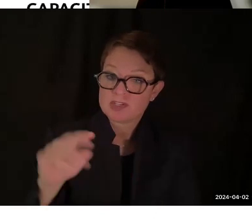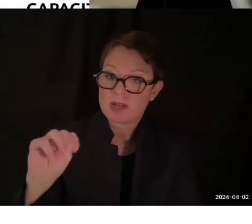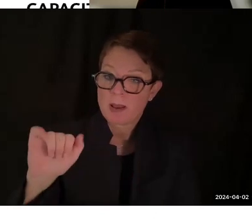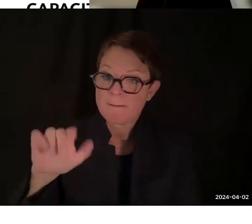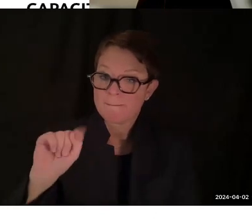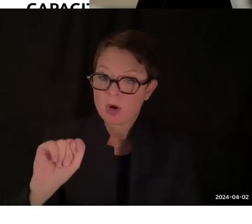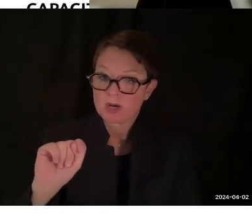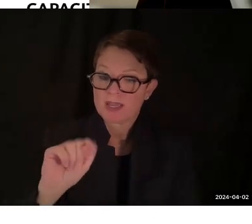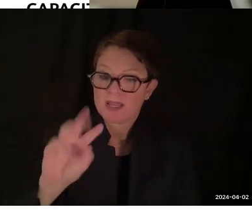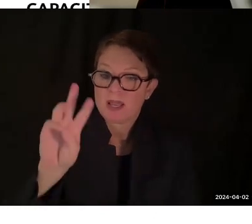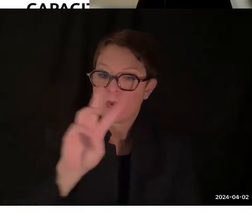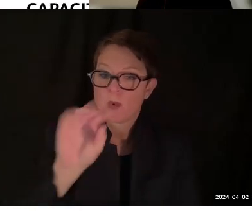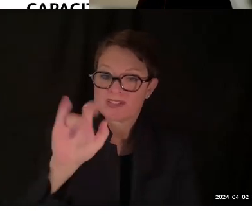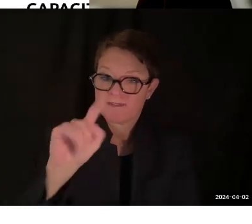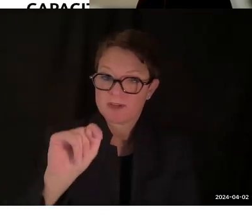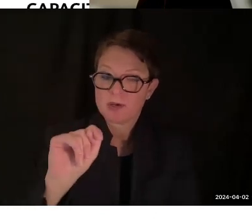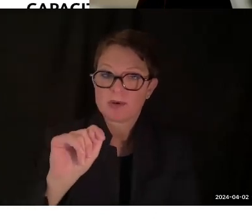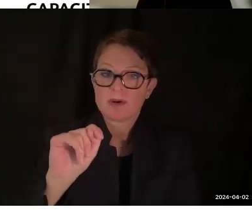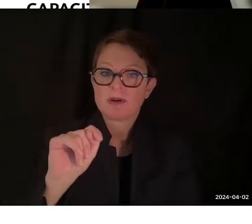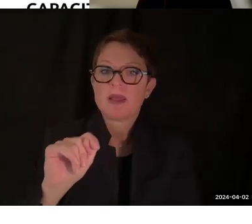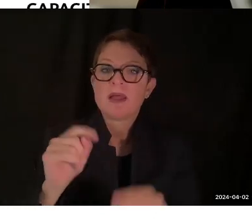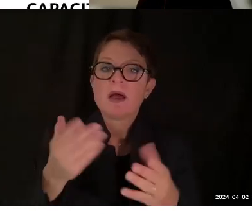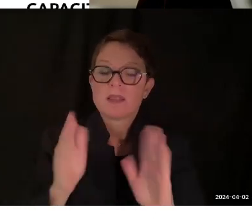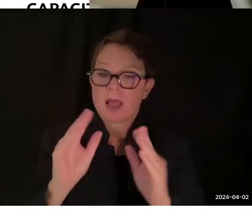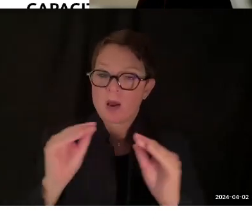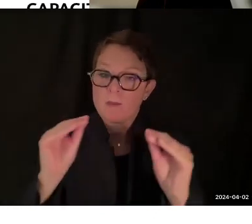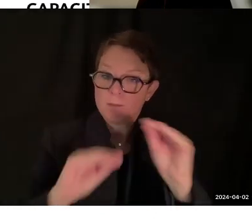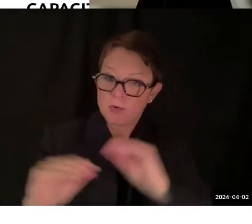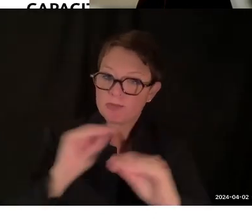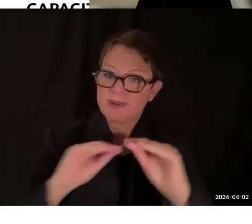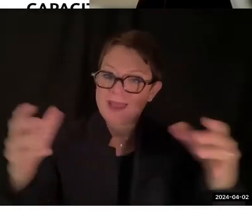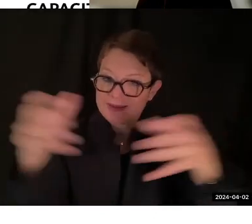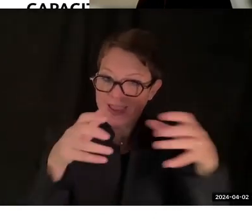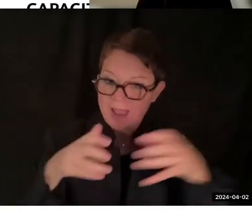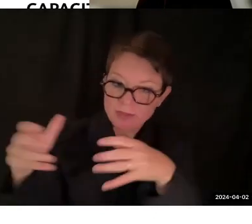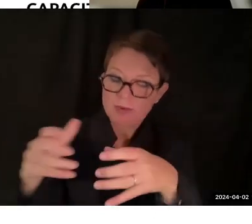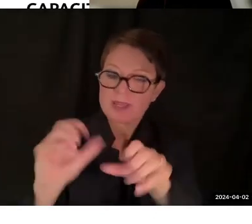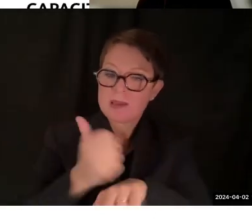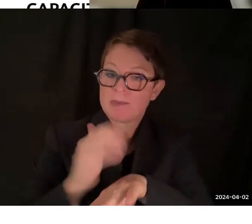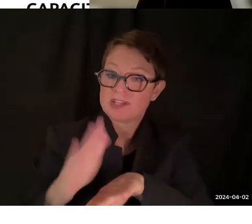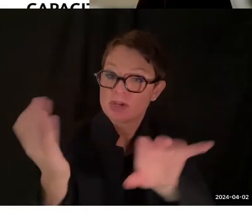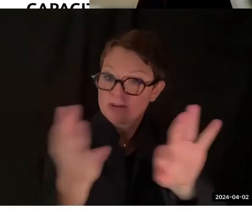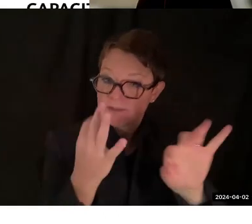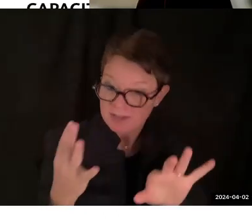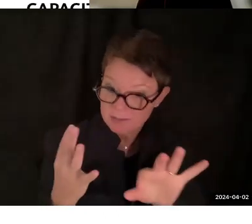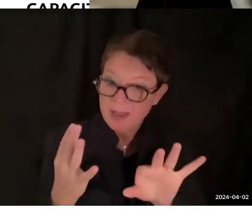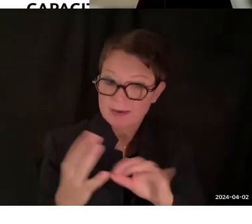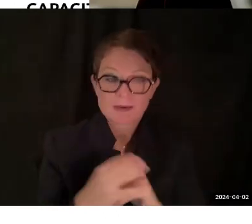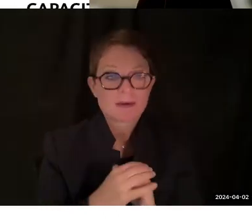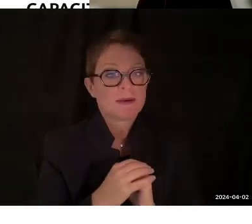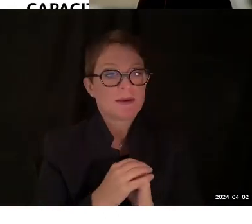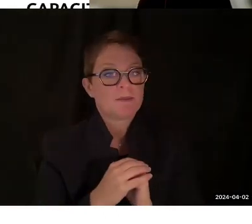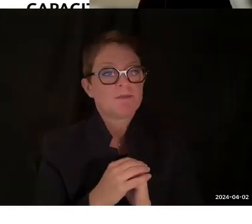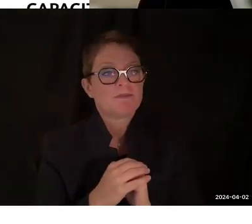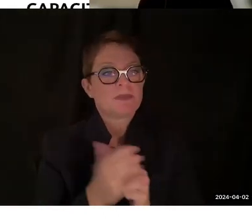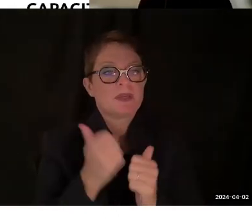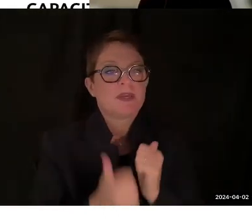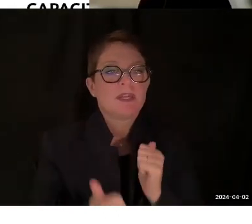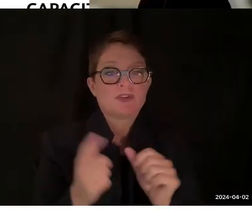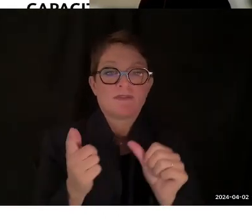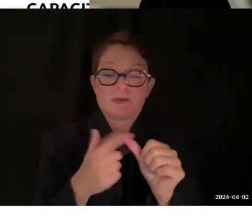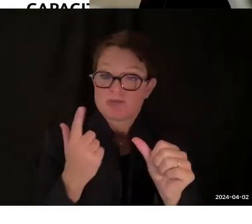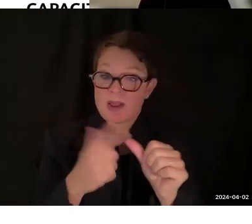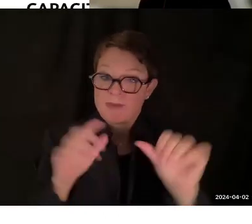West Filbert have been enlarged to facilitate movement and gathering based on feedback from this group. Each of these primary